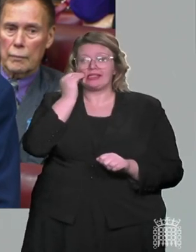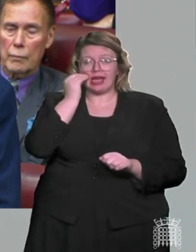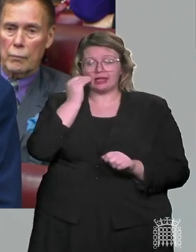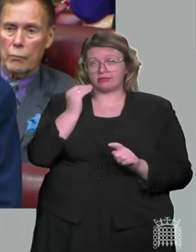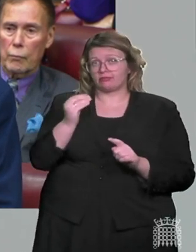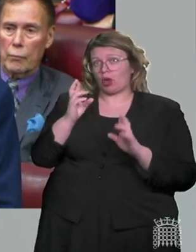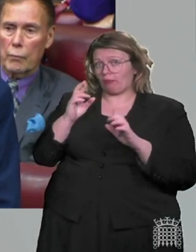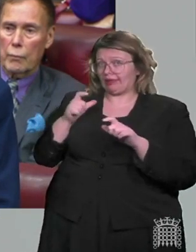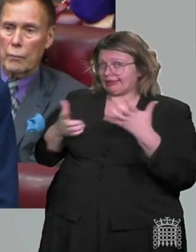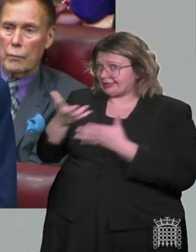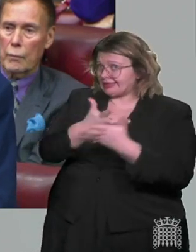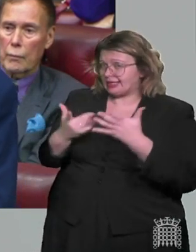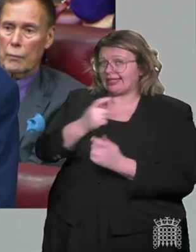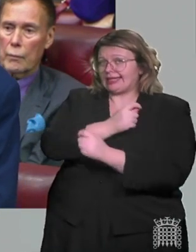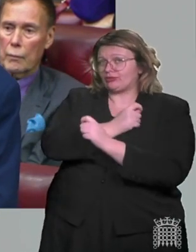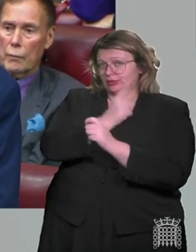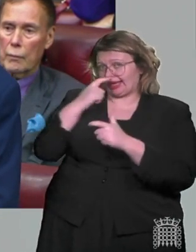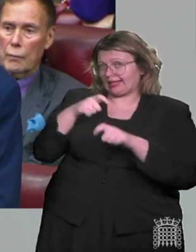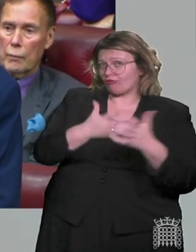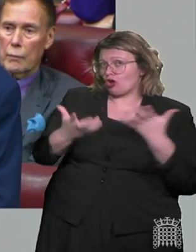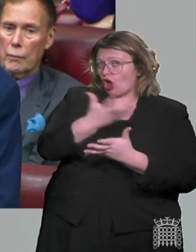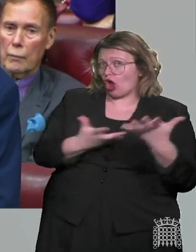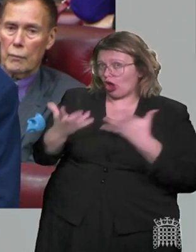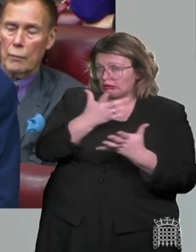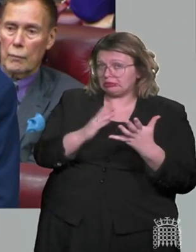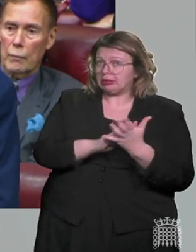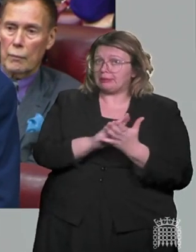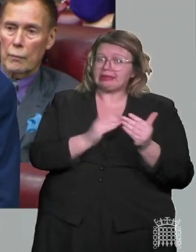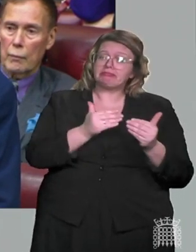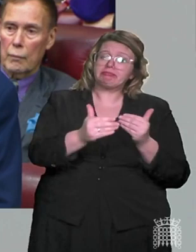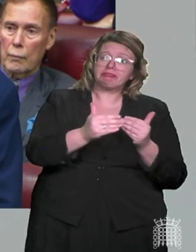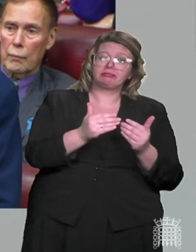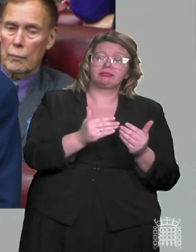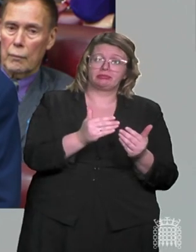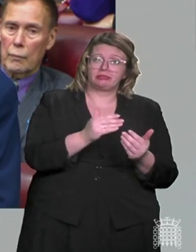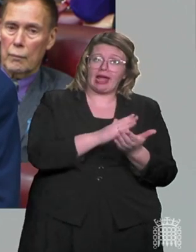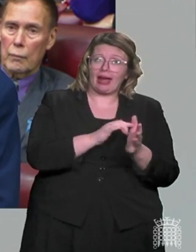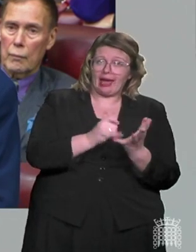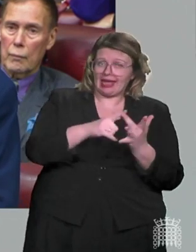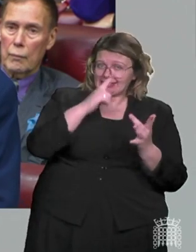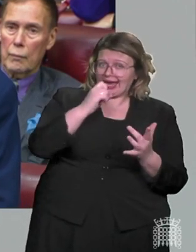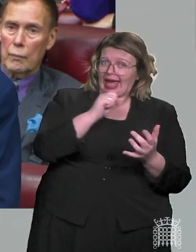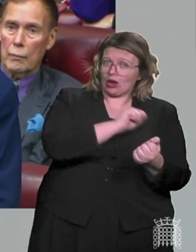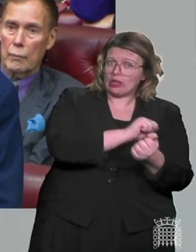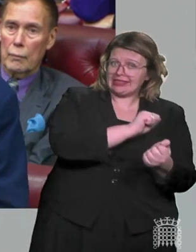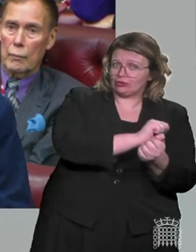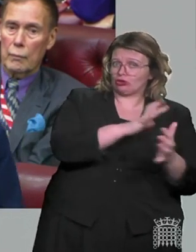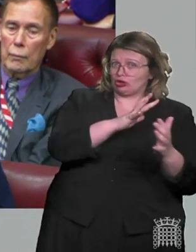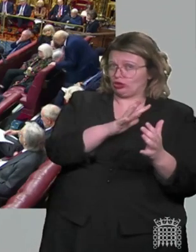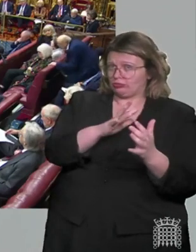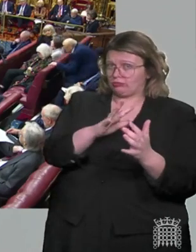can continue, and that gives a chance for Hamas to release the hostages and for the conflict to stop.